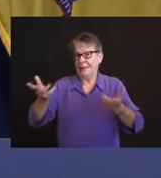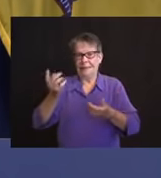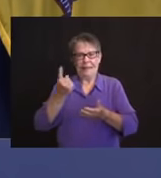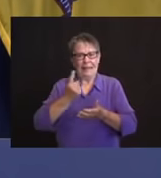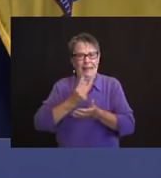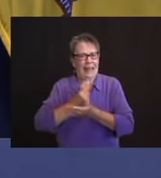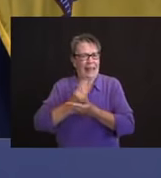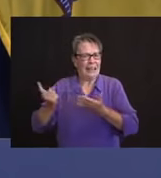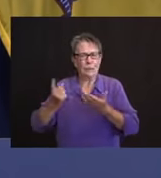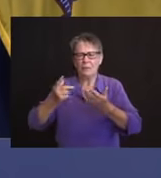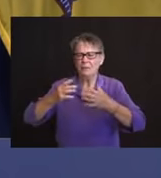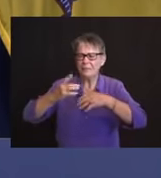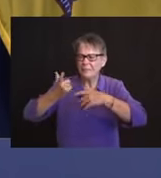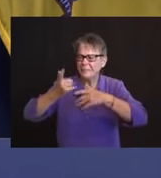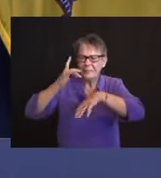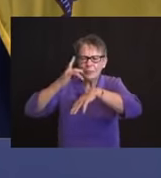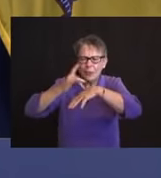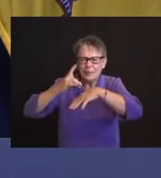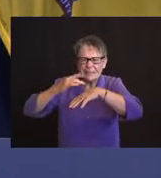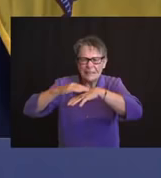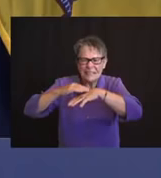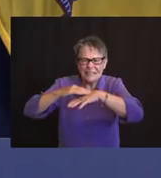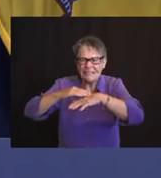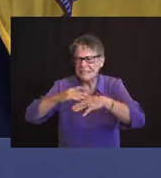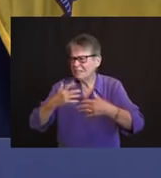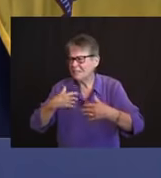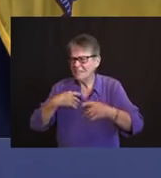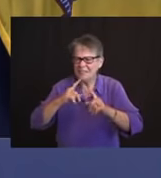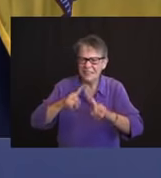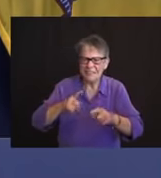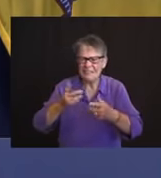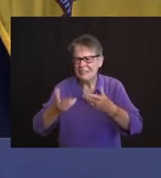whoever it was, I think it was you who asked me this question. I'm